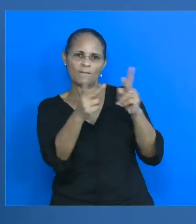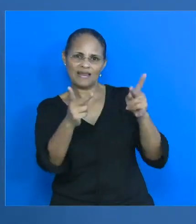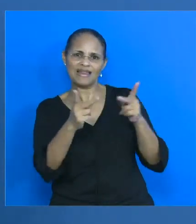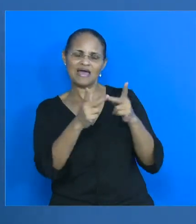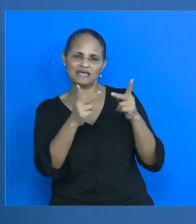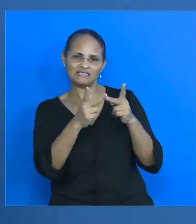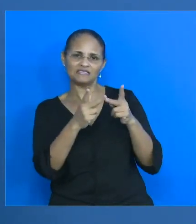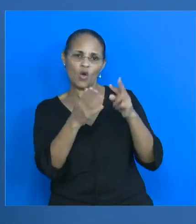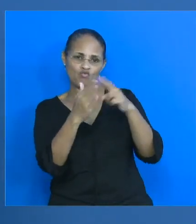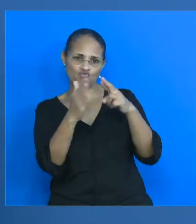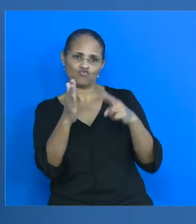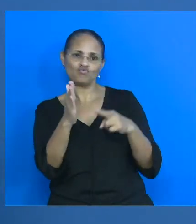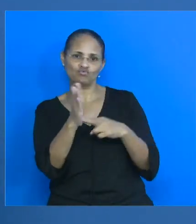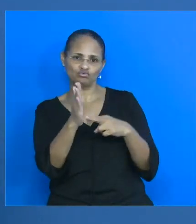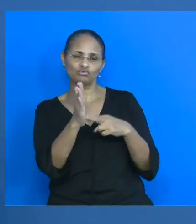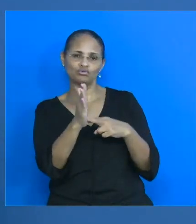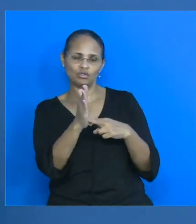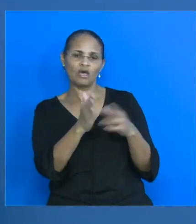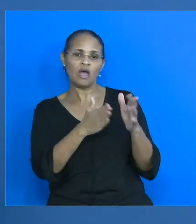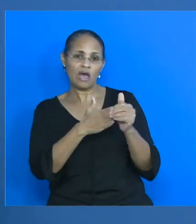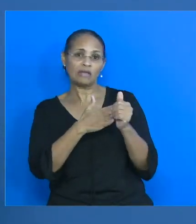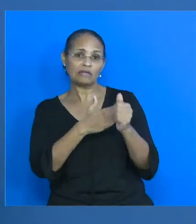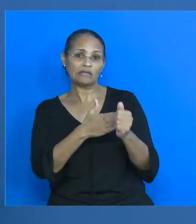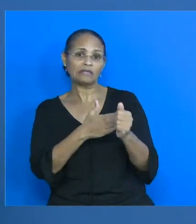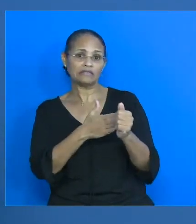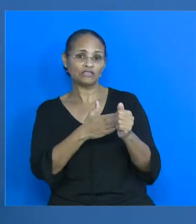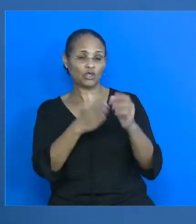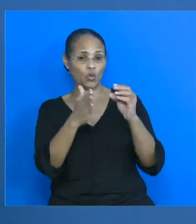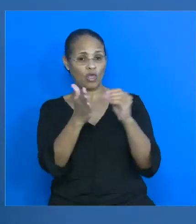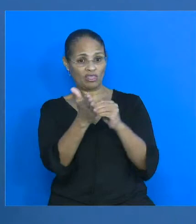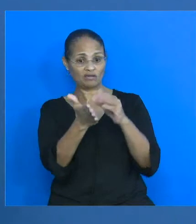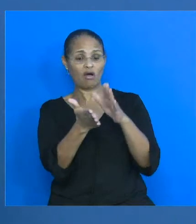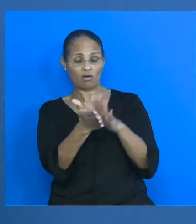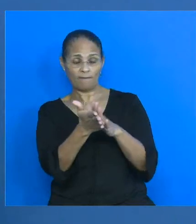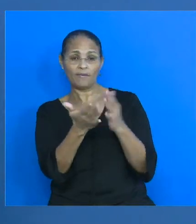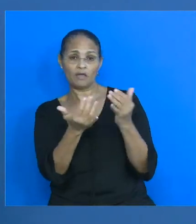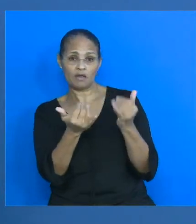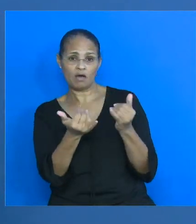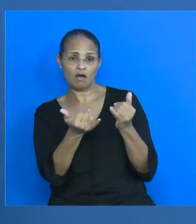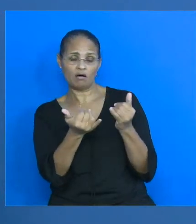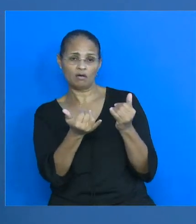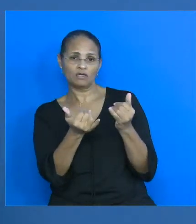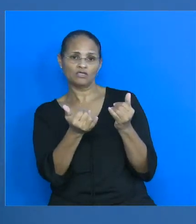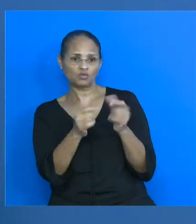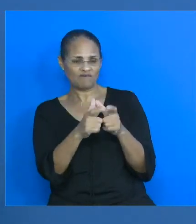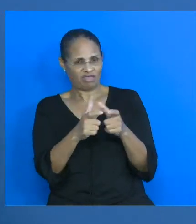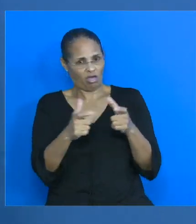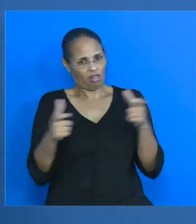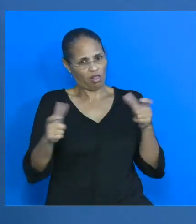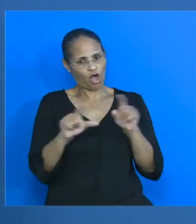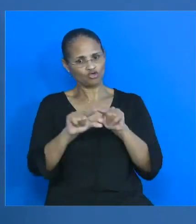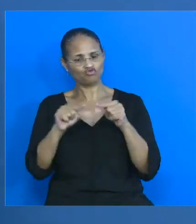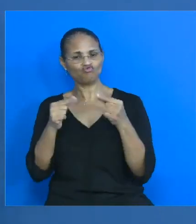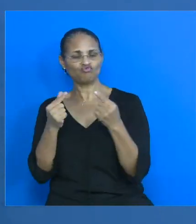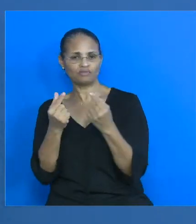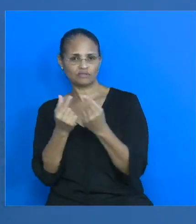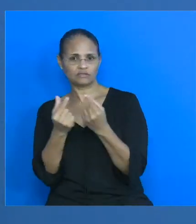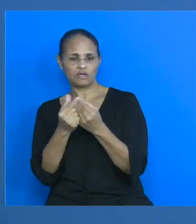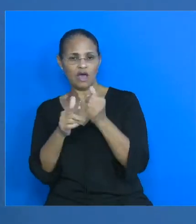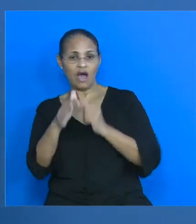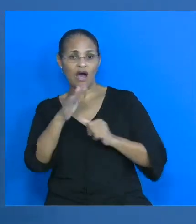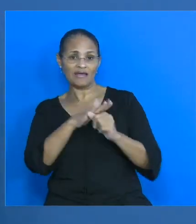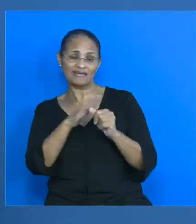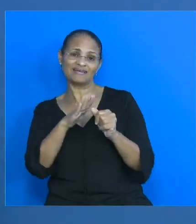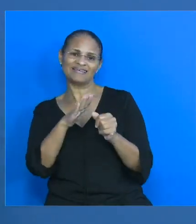on the website. So there's a specific guidance document entitled Workplace. With respect to the large group prohibition under Section